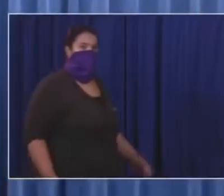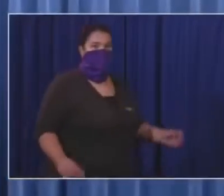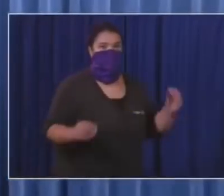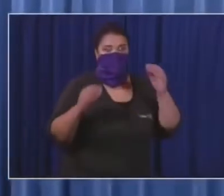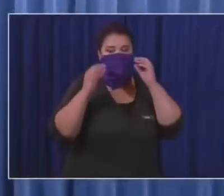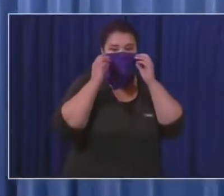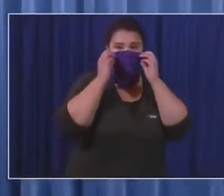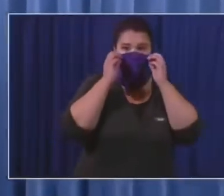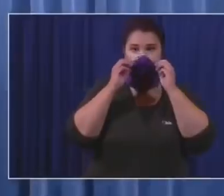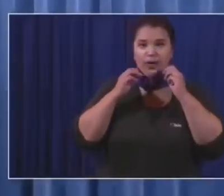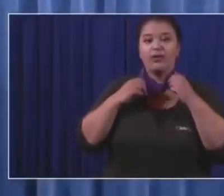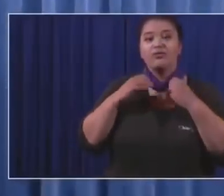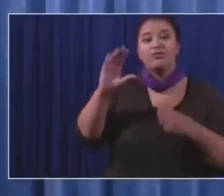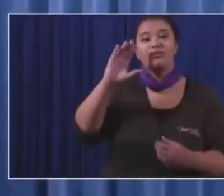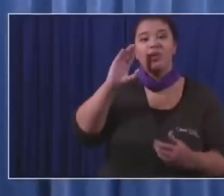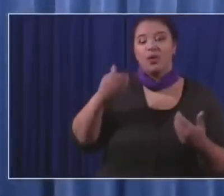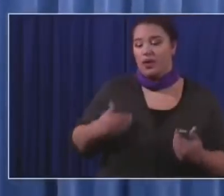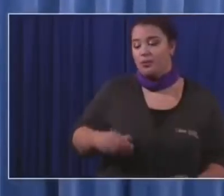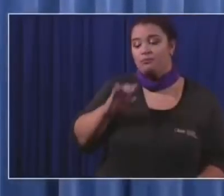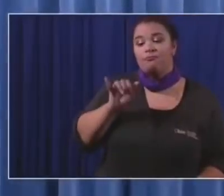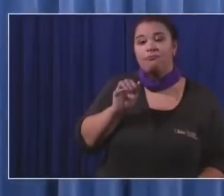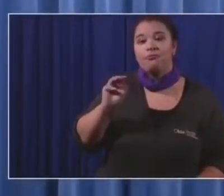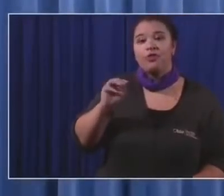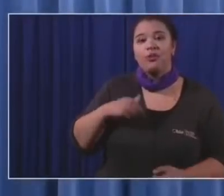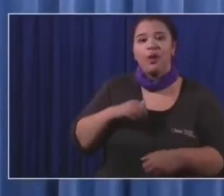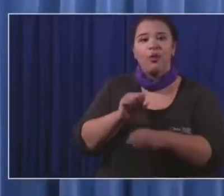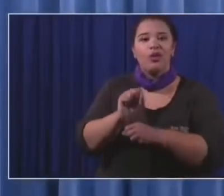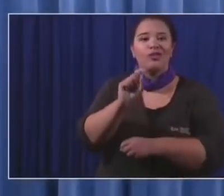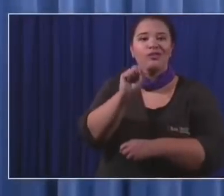store clerk to enforce these rules.